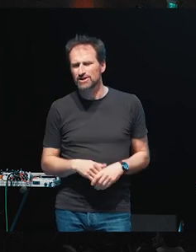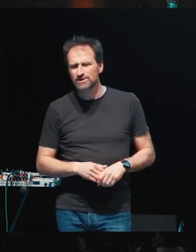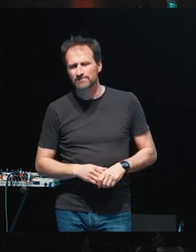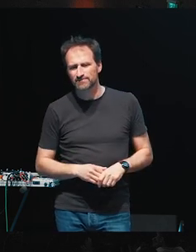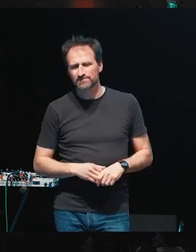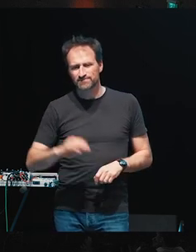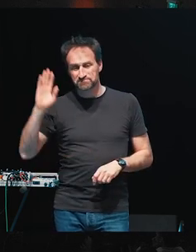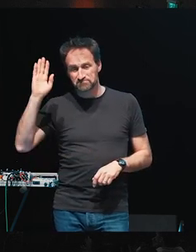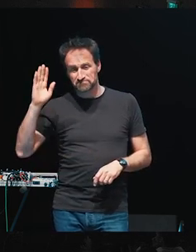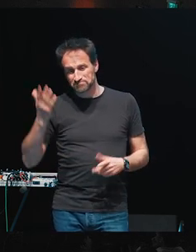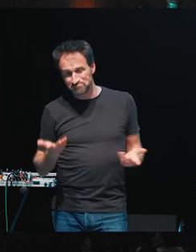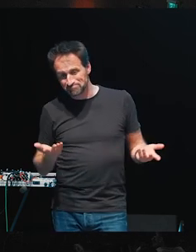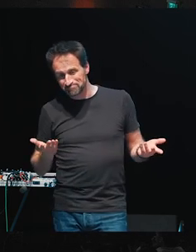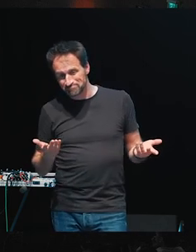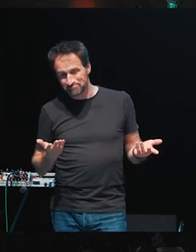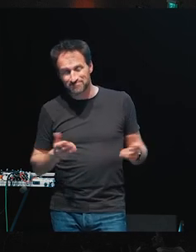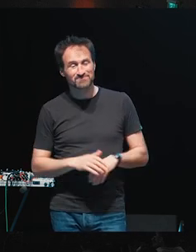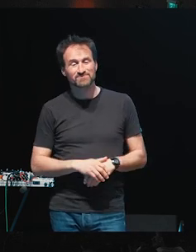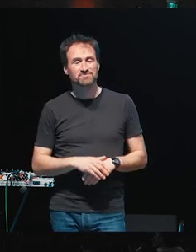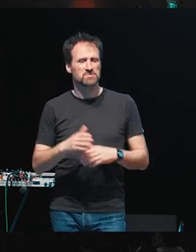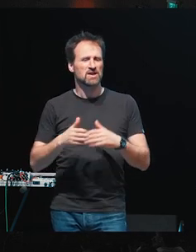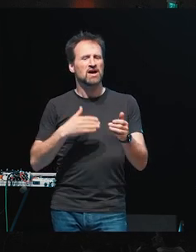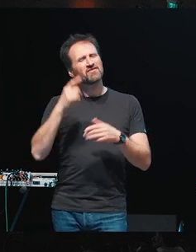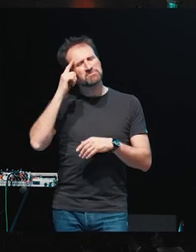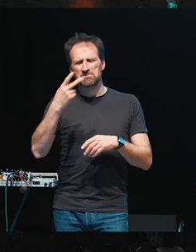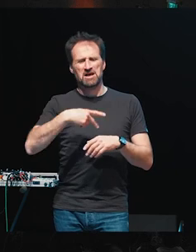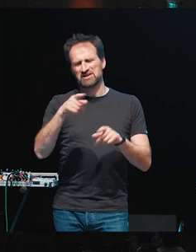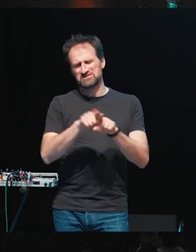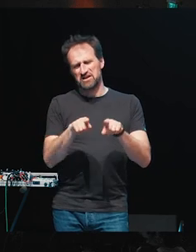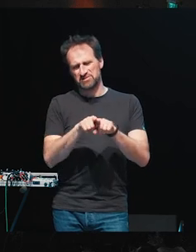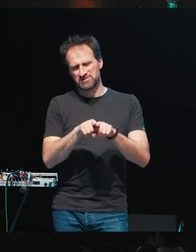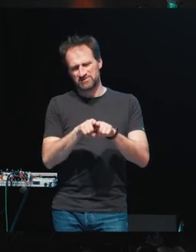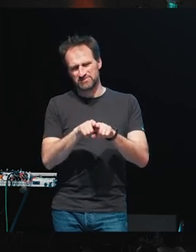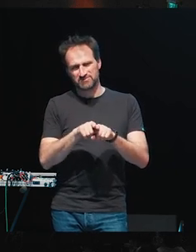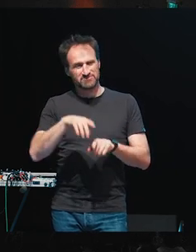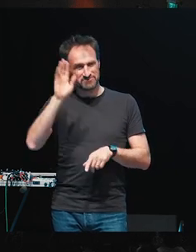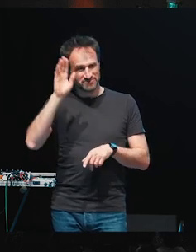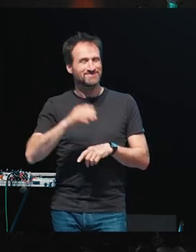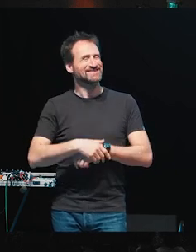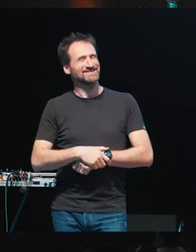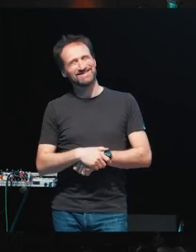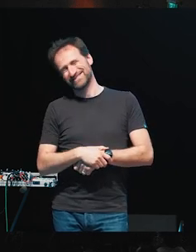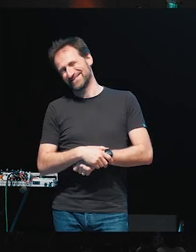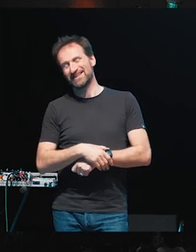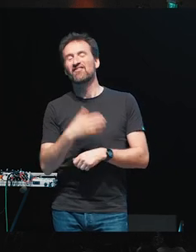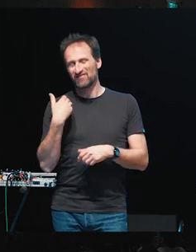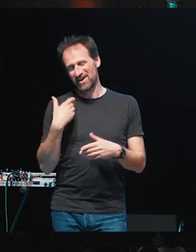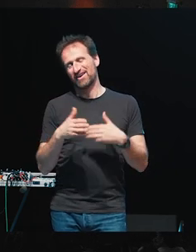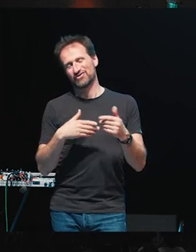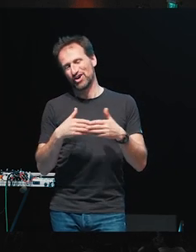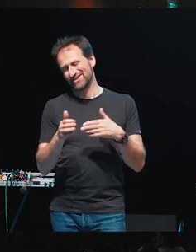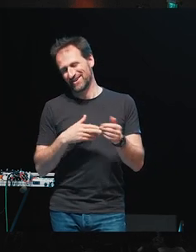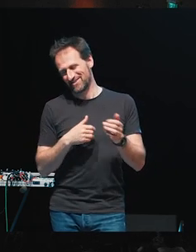worked? Okay, and neutral? How many think it's neutral? Yes, it's neutral.